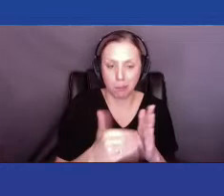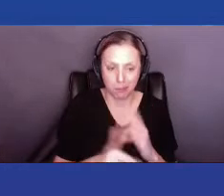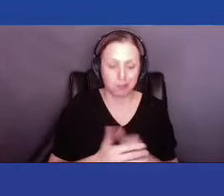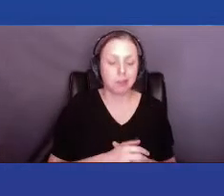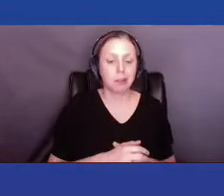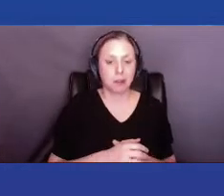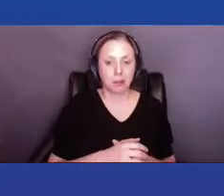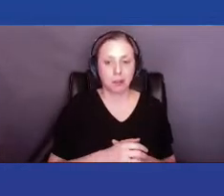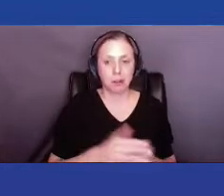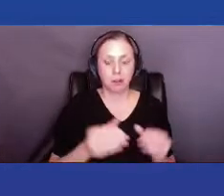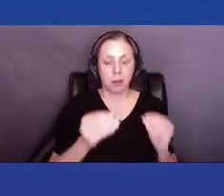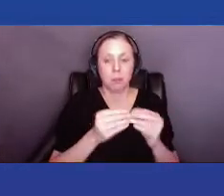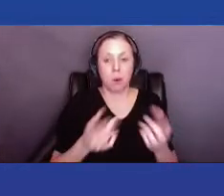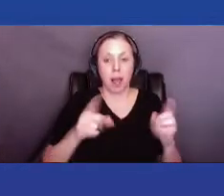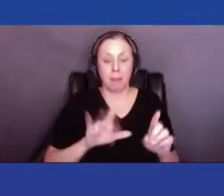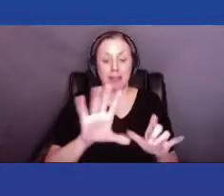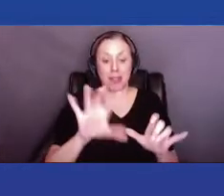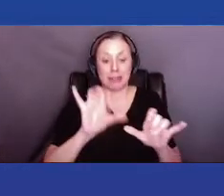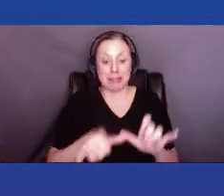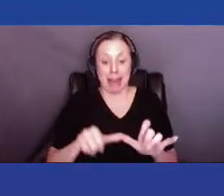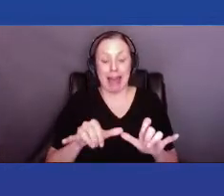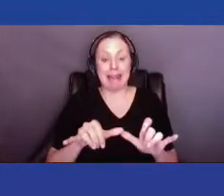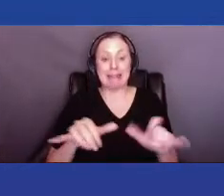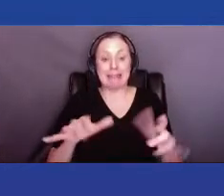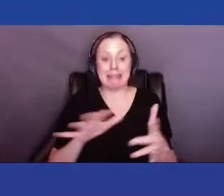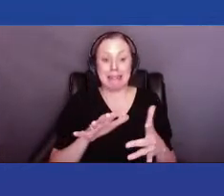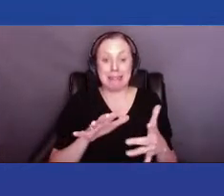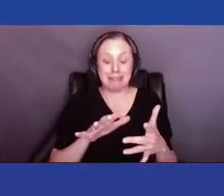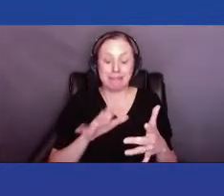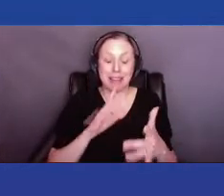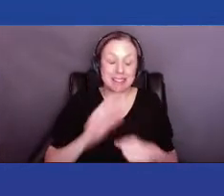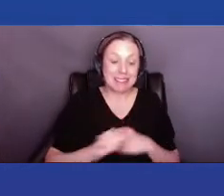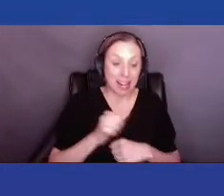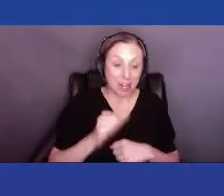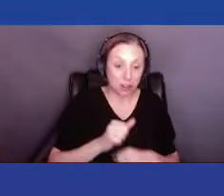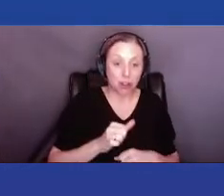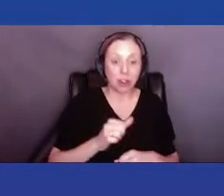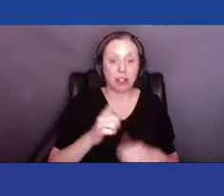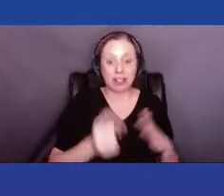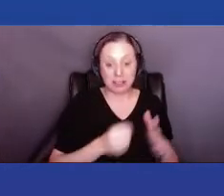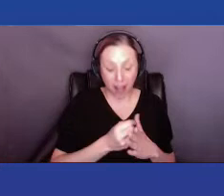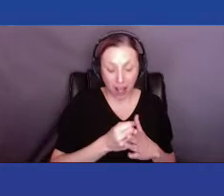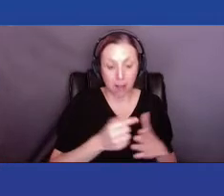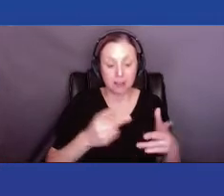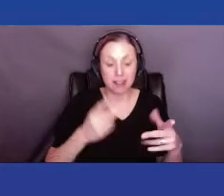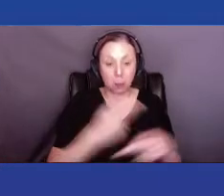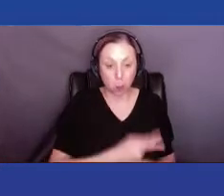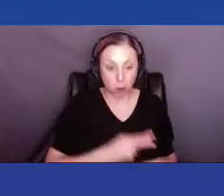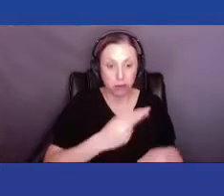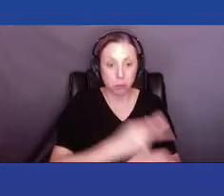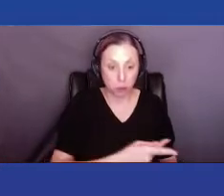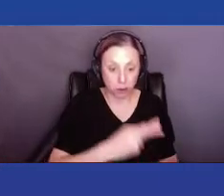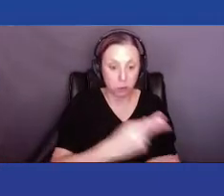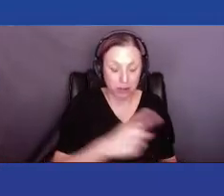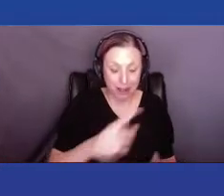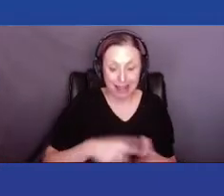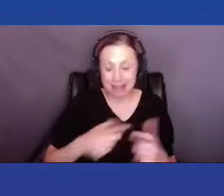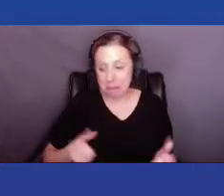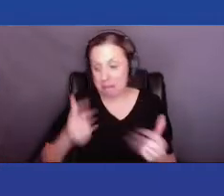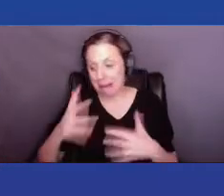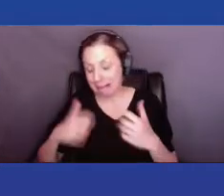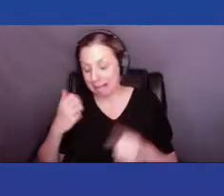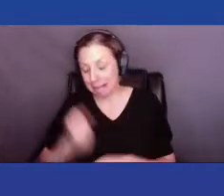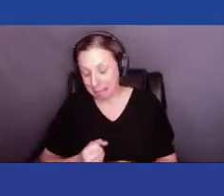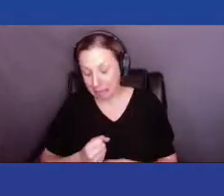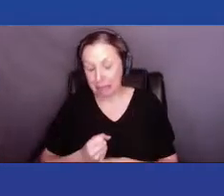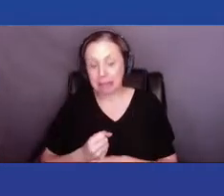their size and danger over time. And then we're contending with decades of industrial pollution that reached its